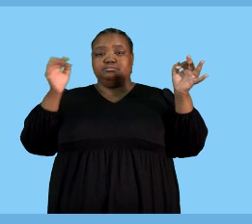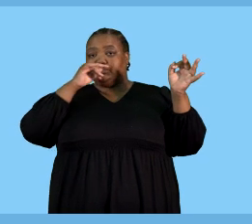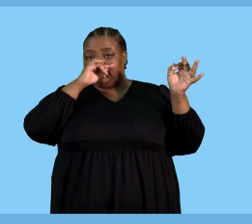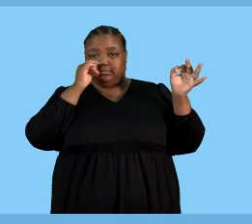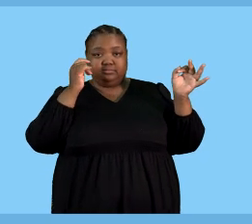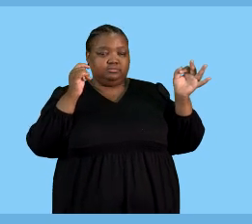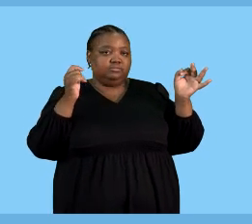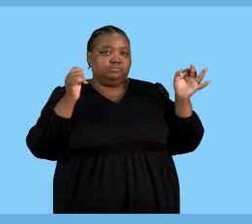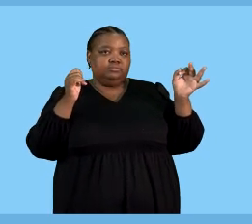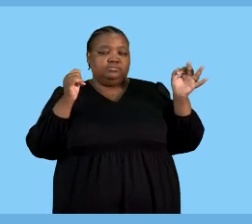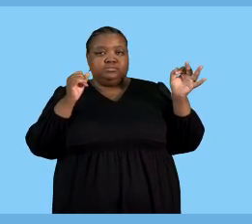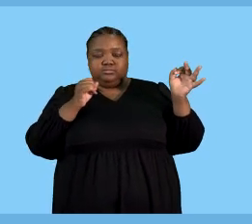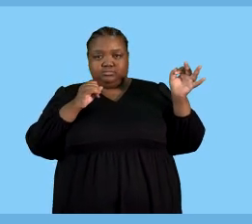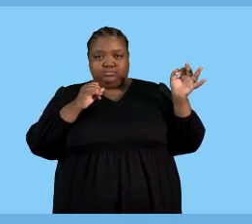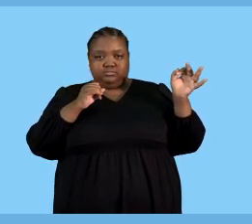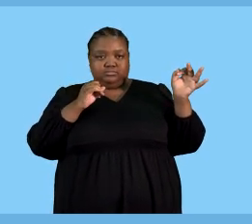Right.